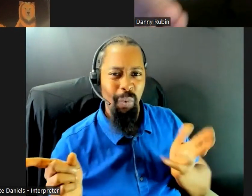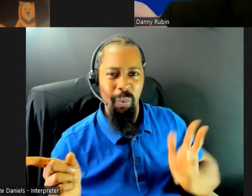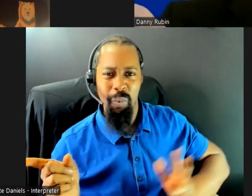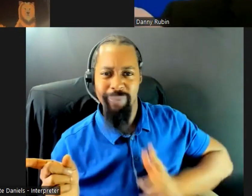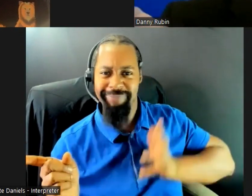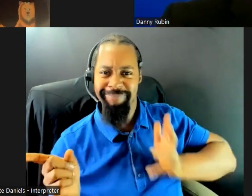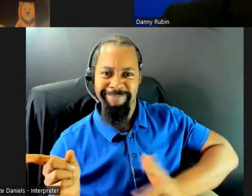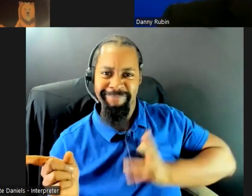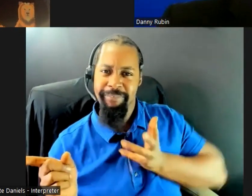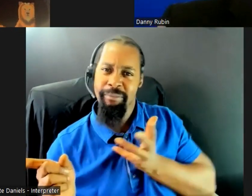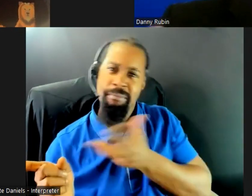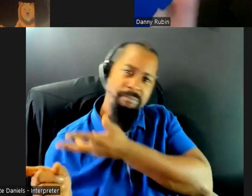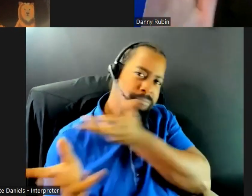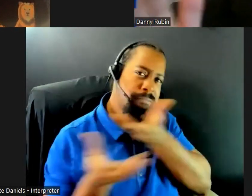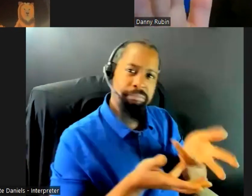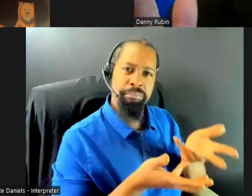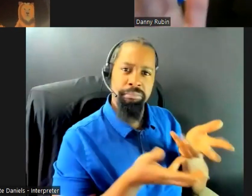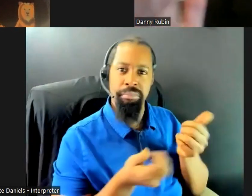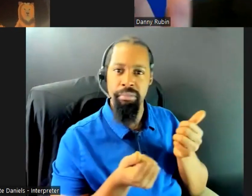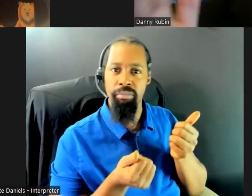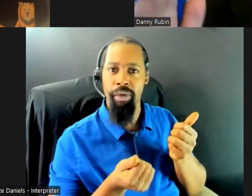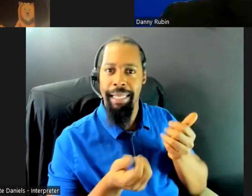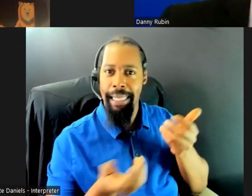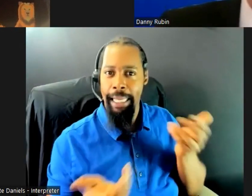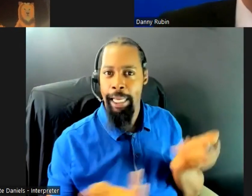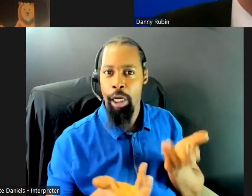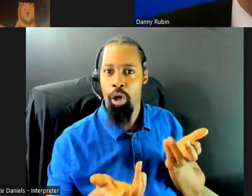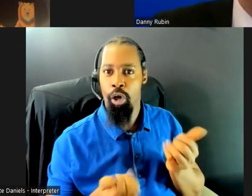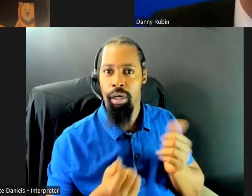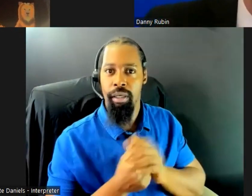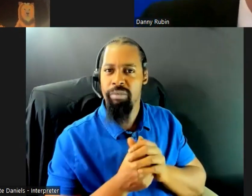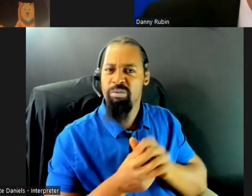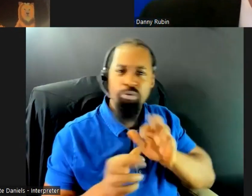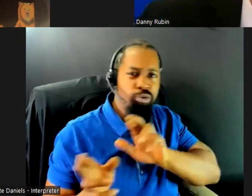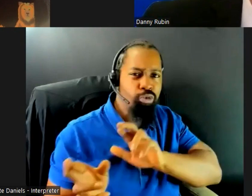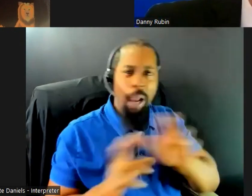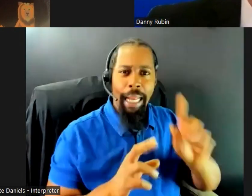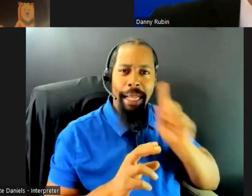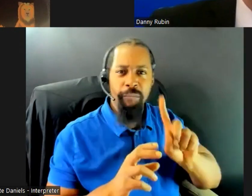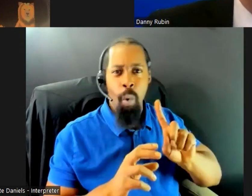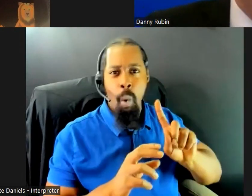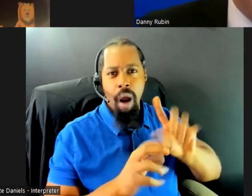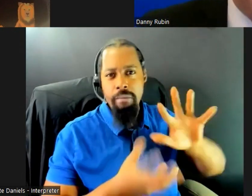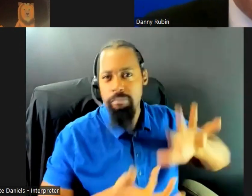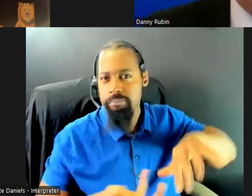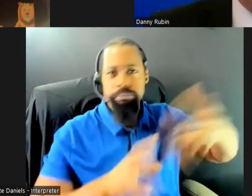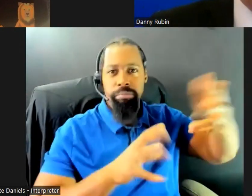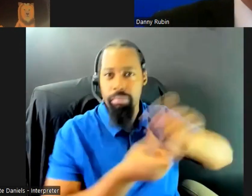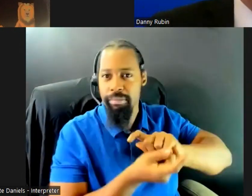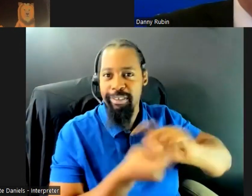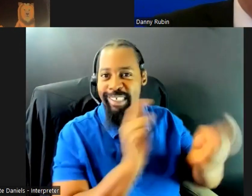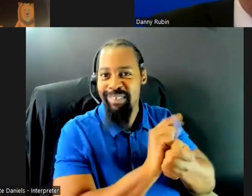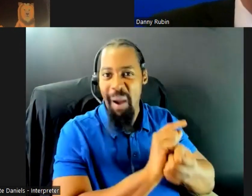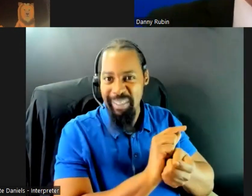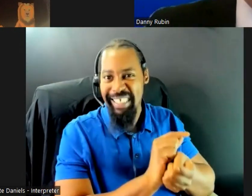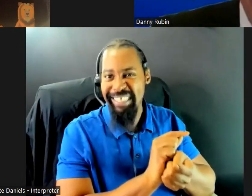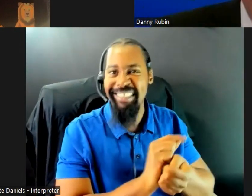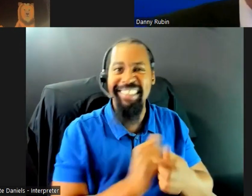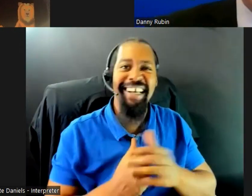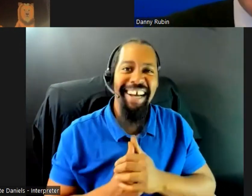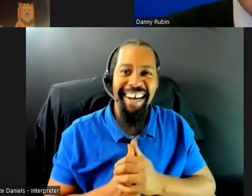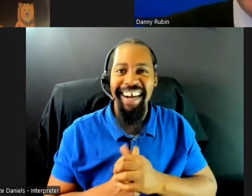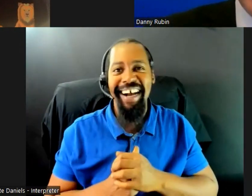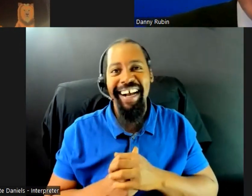ready for disruption, cubicle. They say in America, right? Ready for disruption. Okay, so I brought the